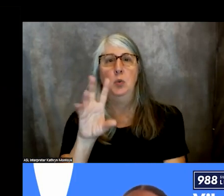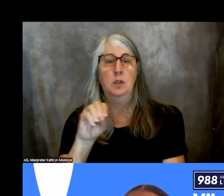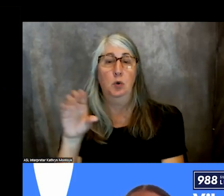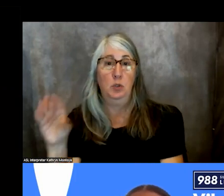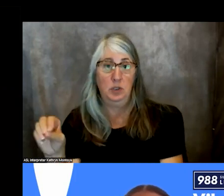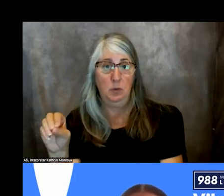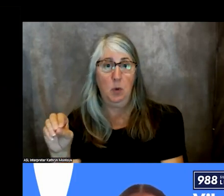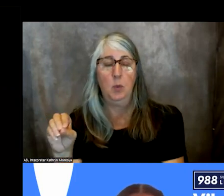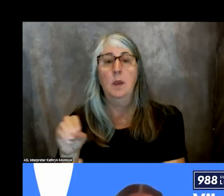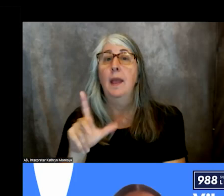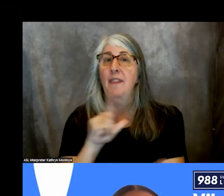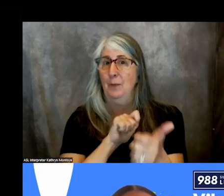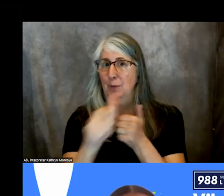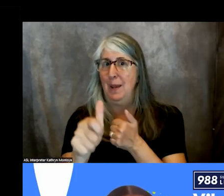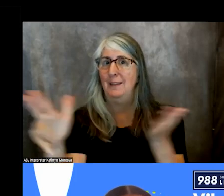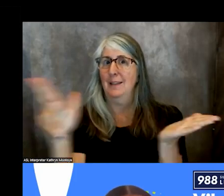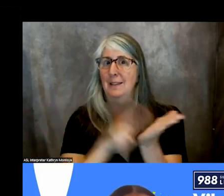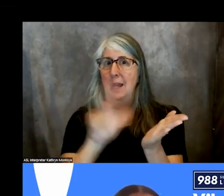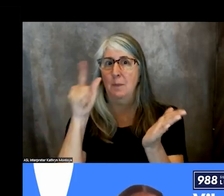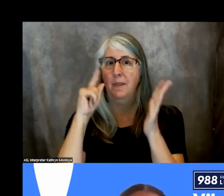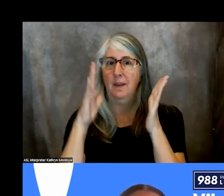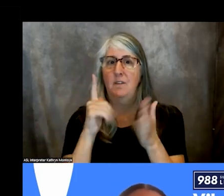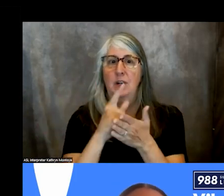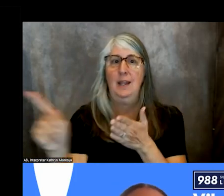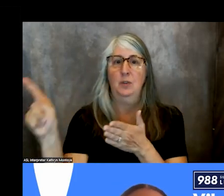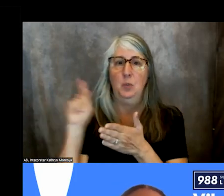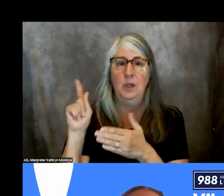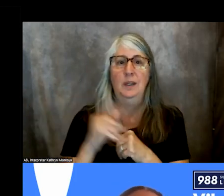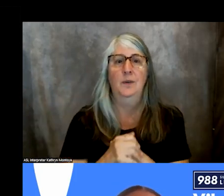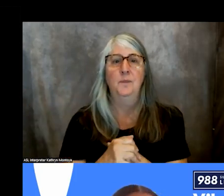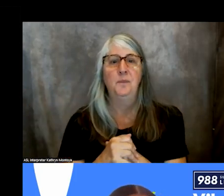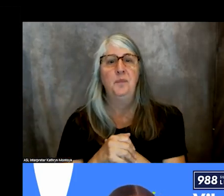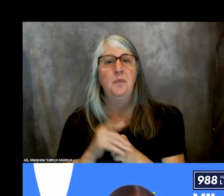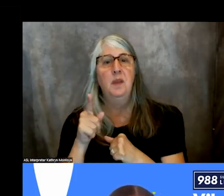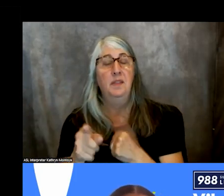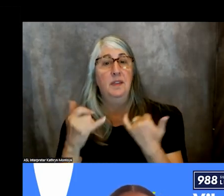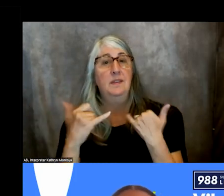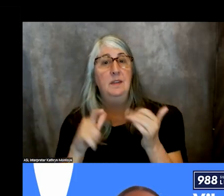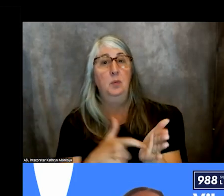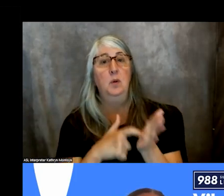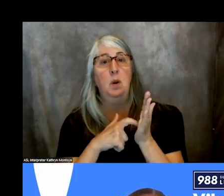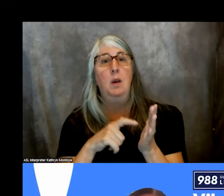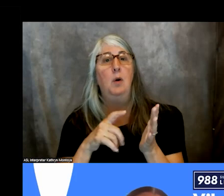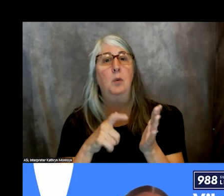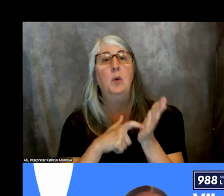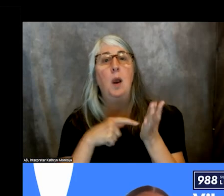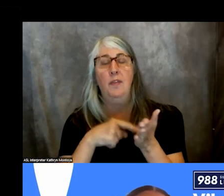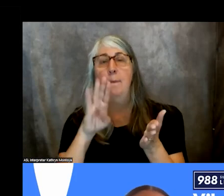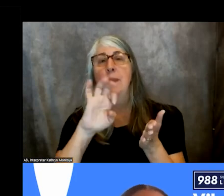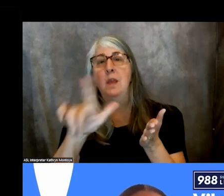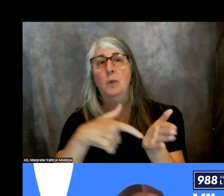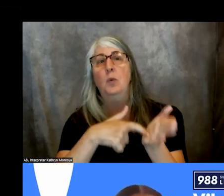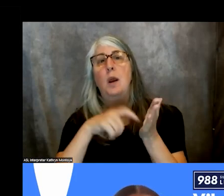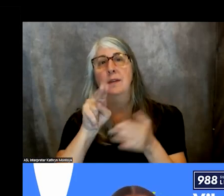1200, that was passed and signed by the governor last week. This bill requires that the Nebraska Department of Health and Human Services